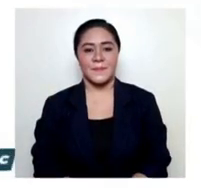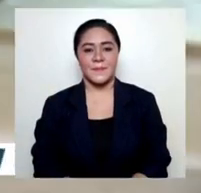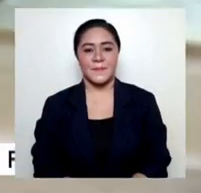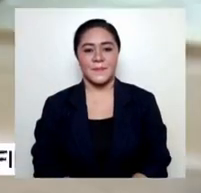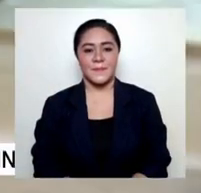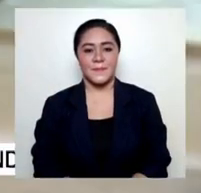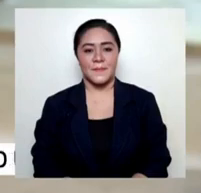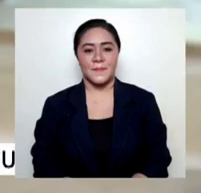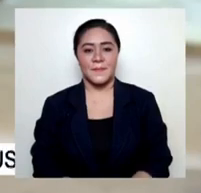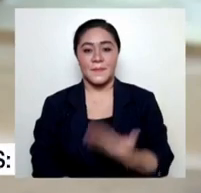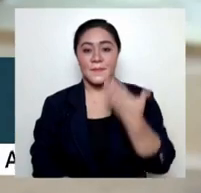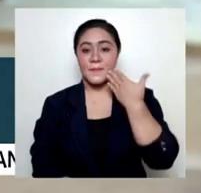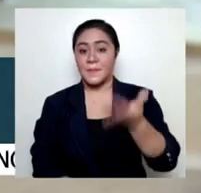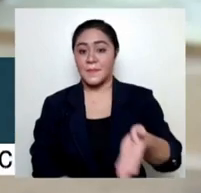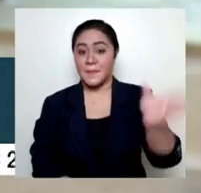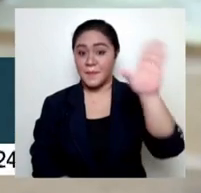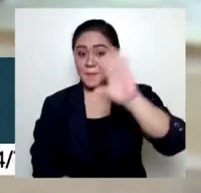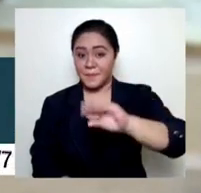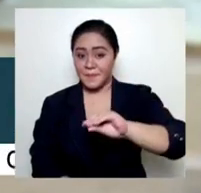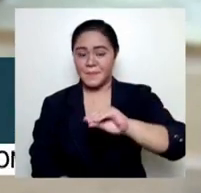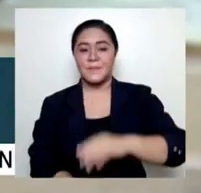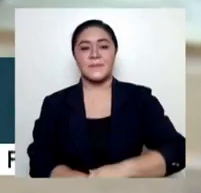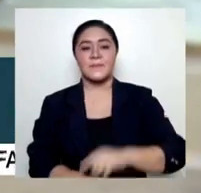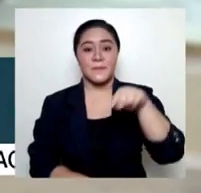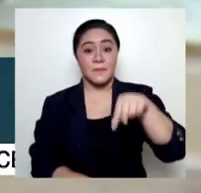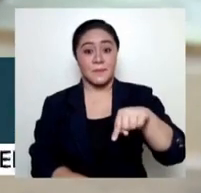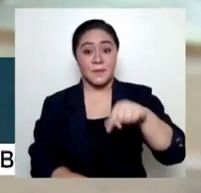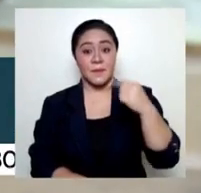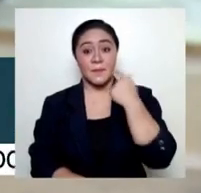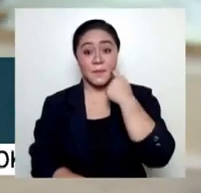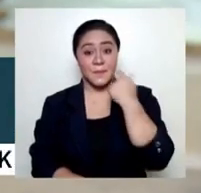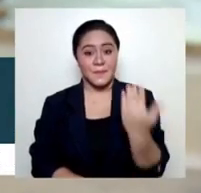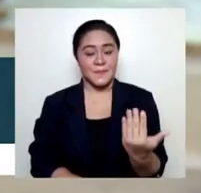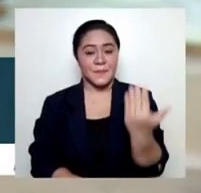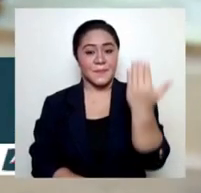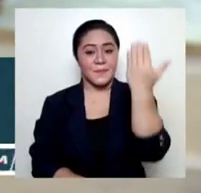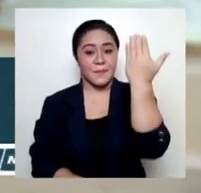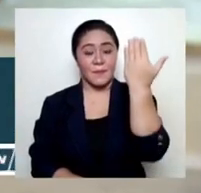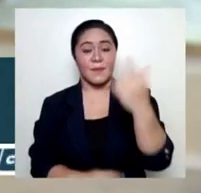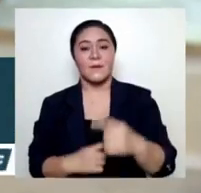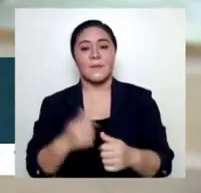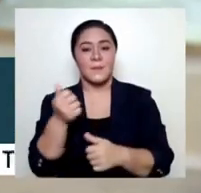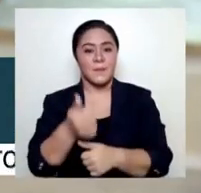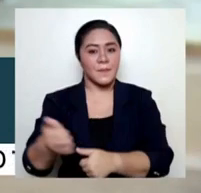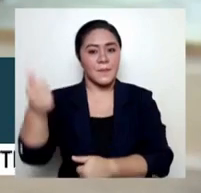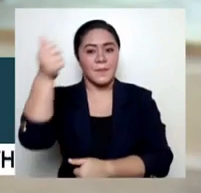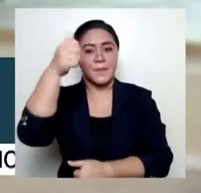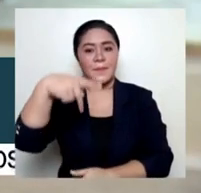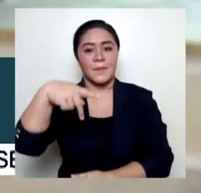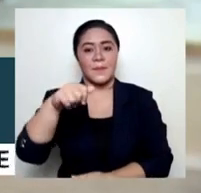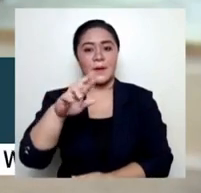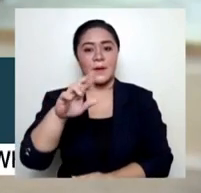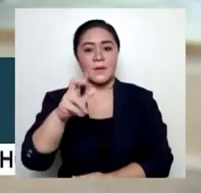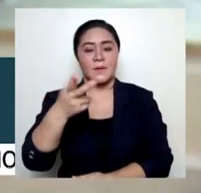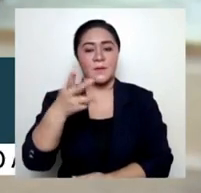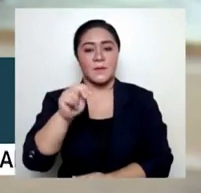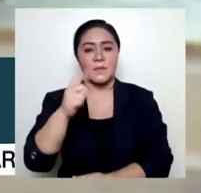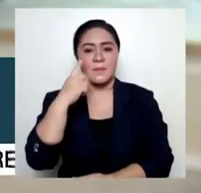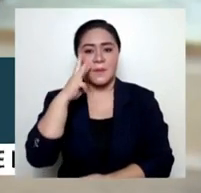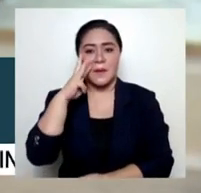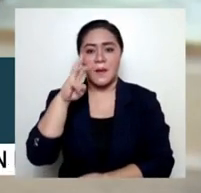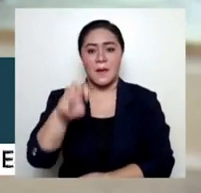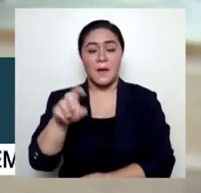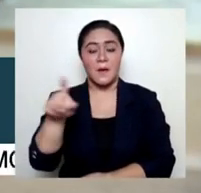Good afternoon, Rain. This morning, Chairman Saydamin Pangurangan of the Commission on Elections witnessed one field testing